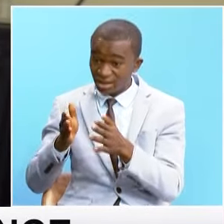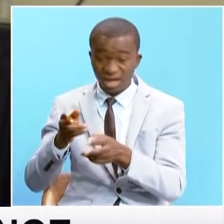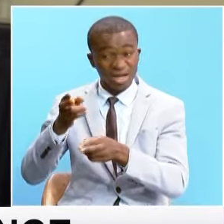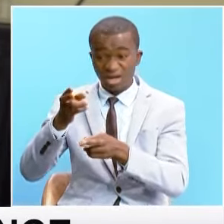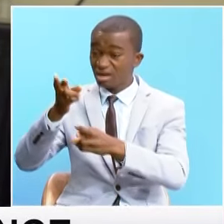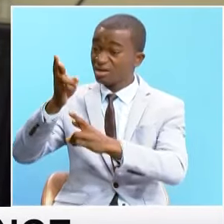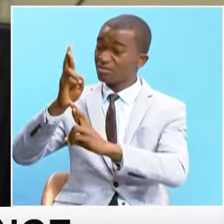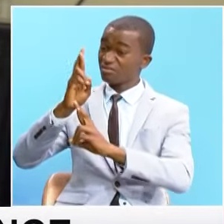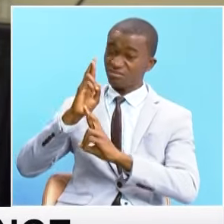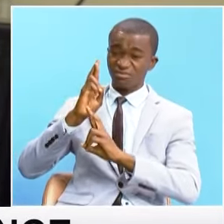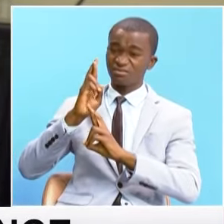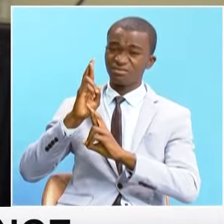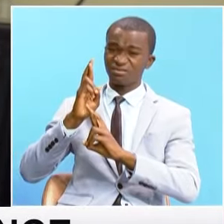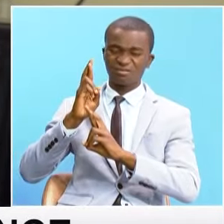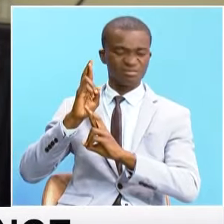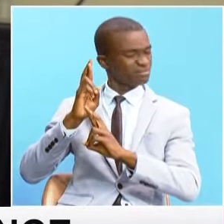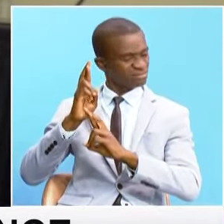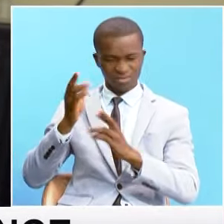for